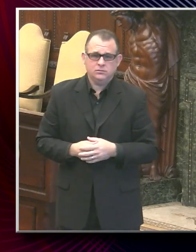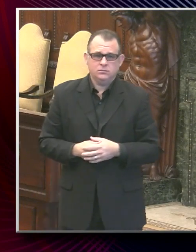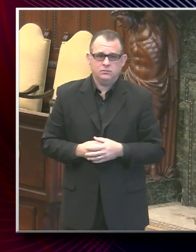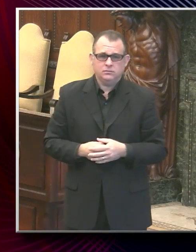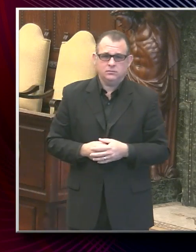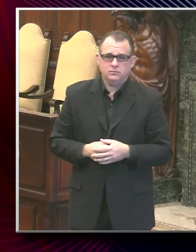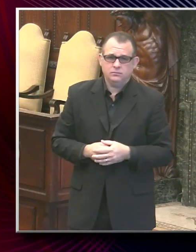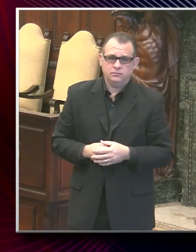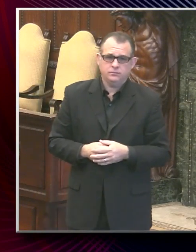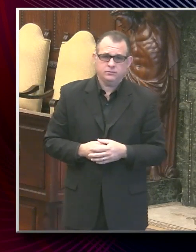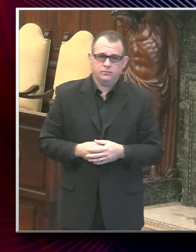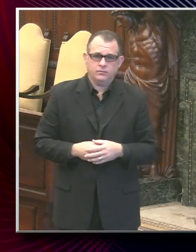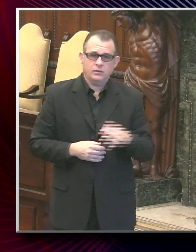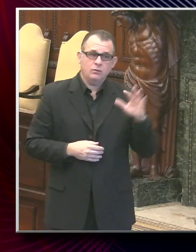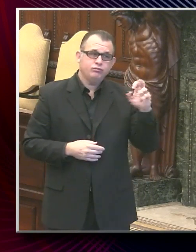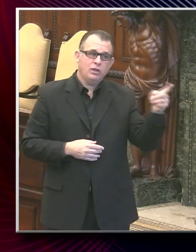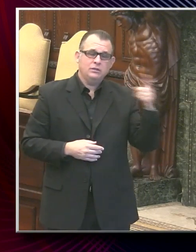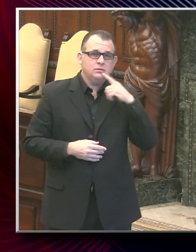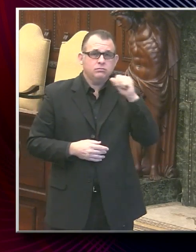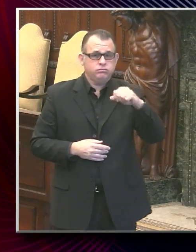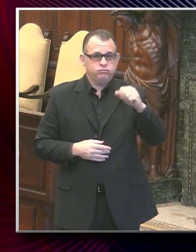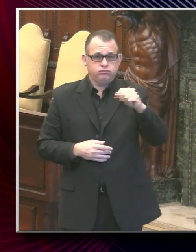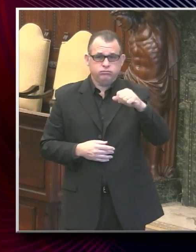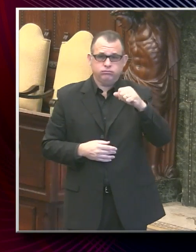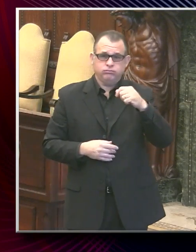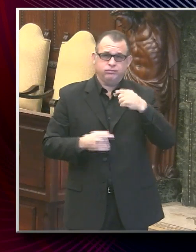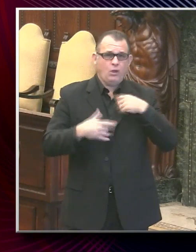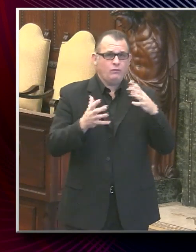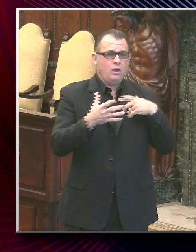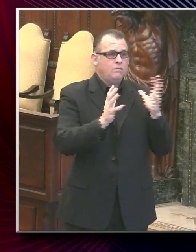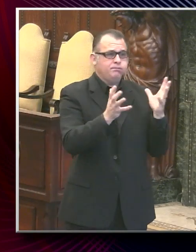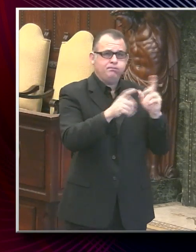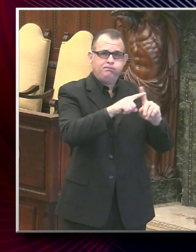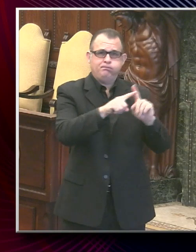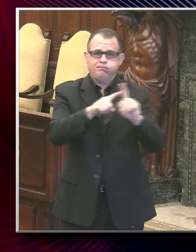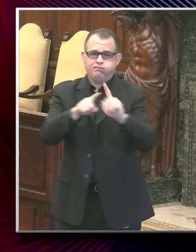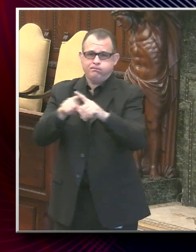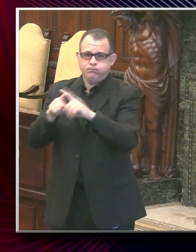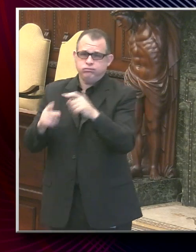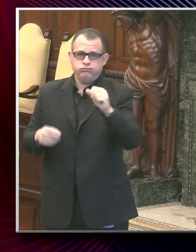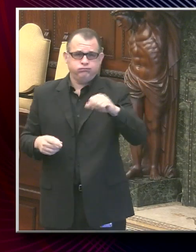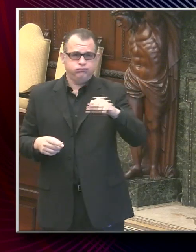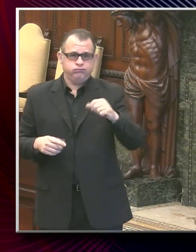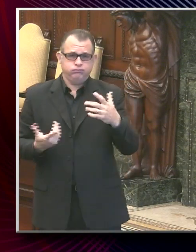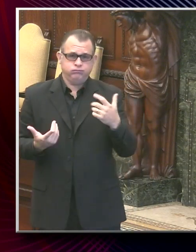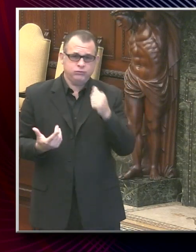Yes, we have actually spoken to the majority of the event producers. I don't think they were surprised